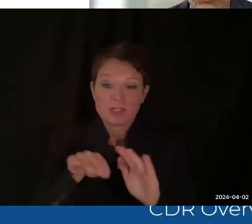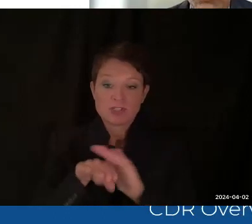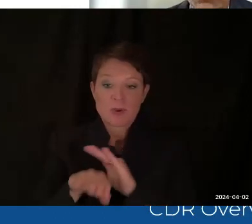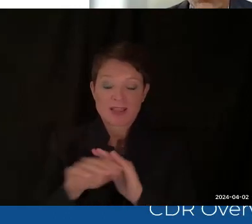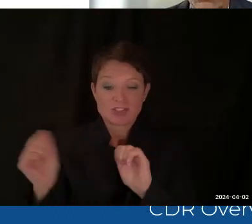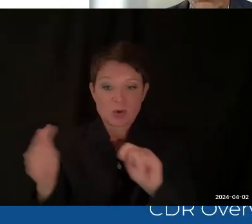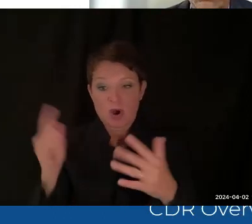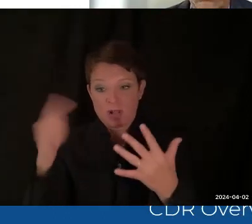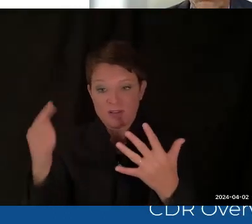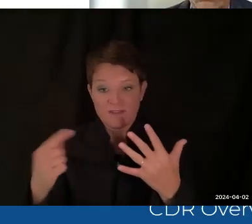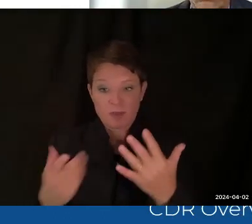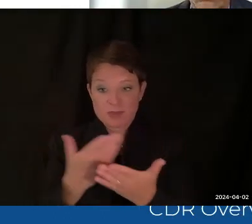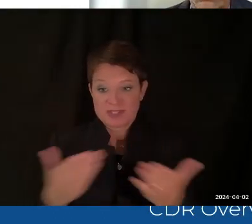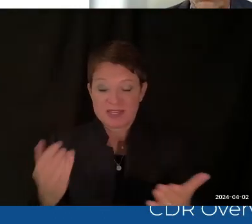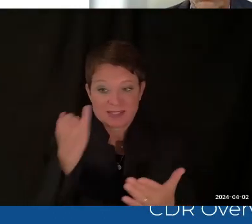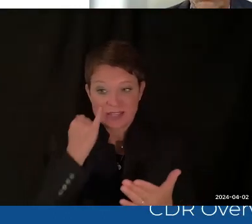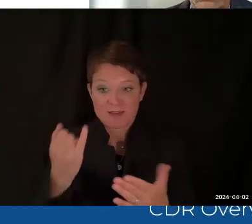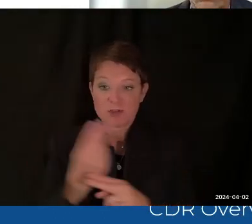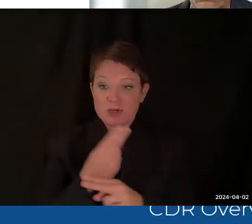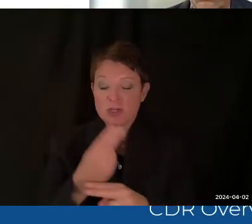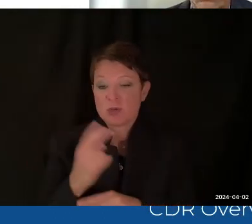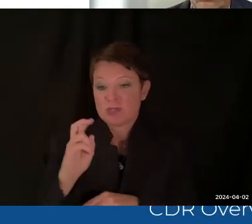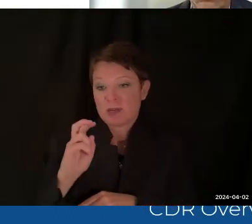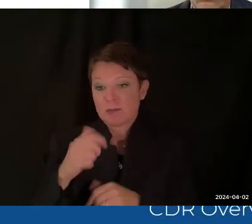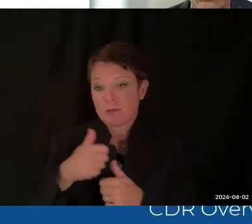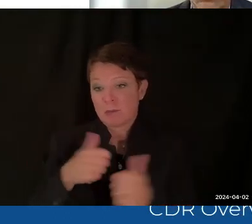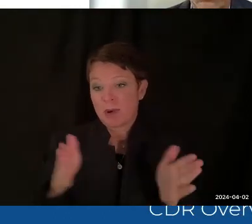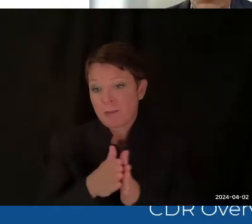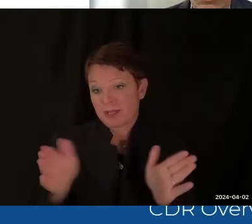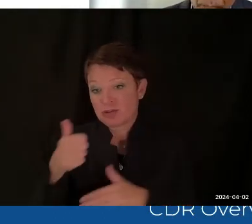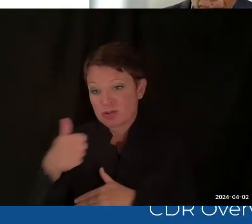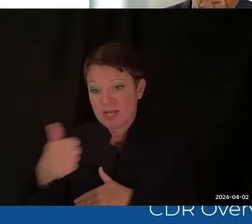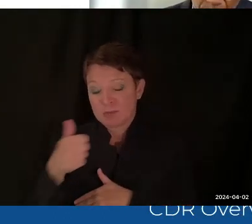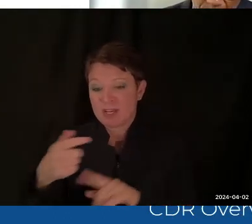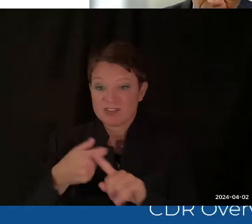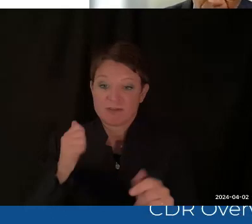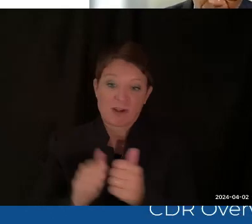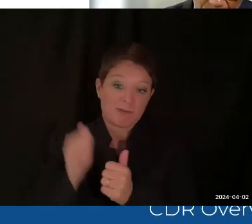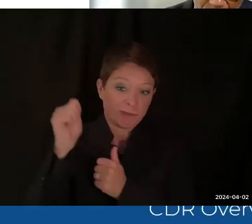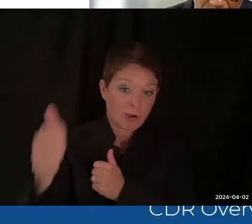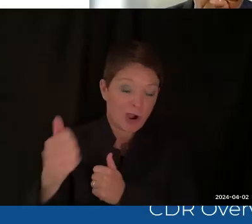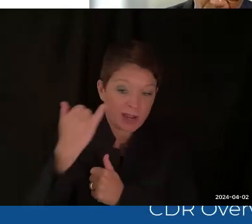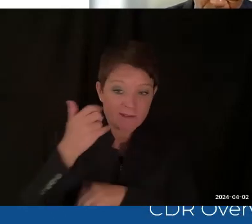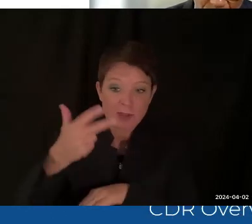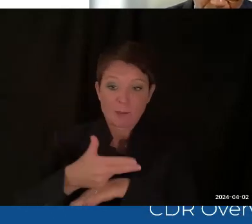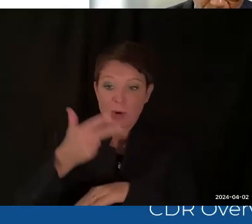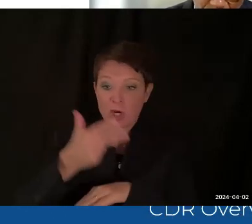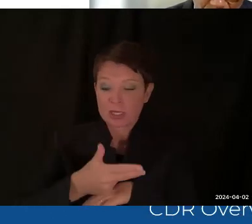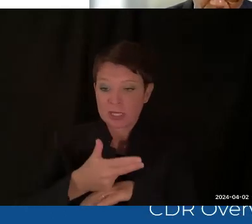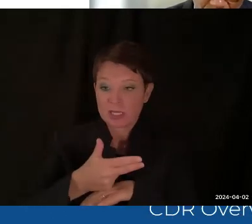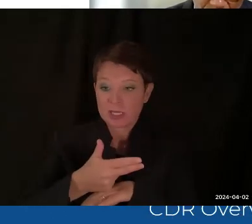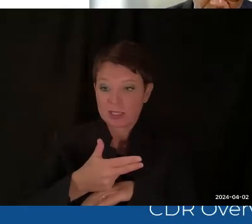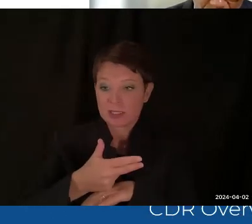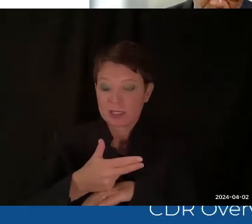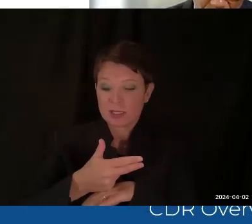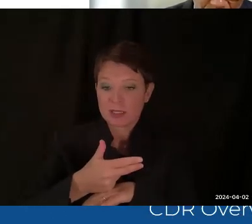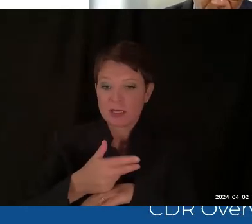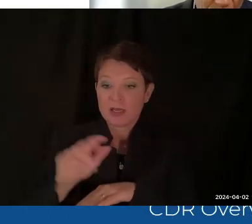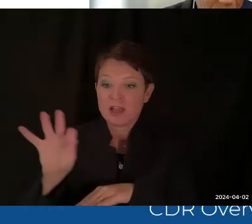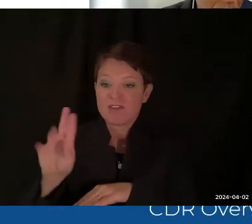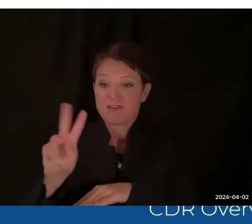to all of those kinds of things if they're taking public transit from long distances, if they're parking like out at Fern